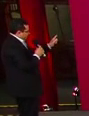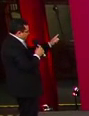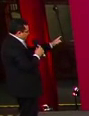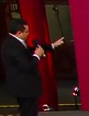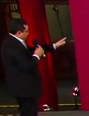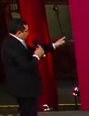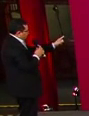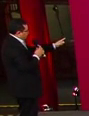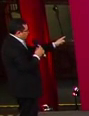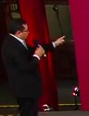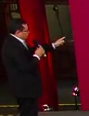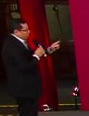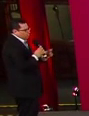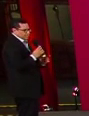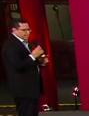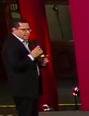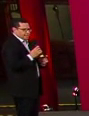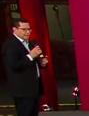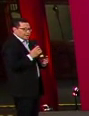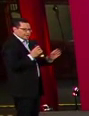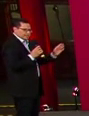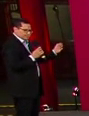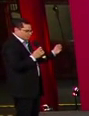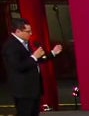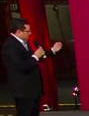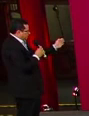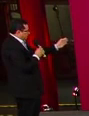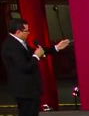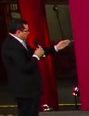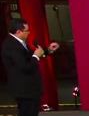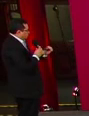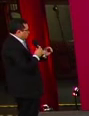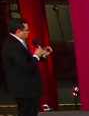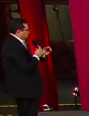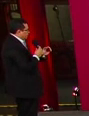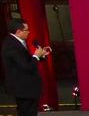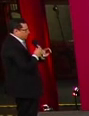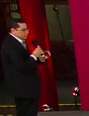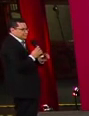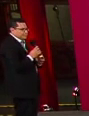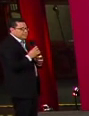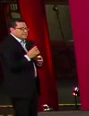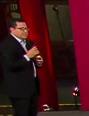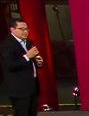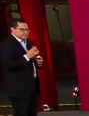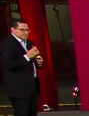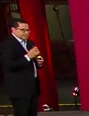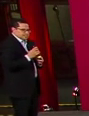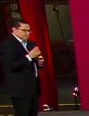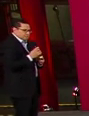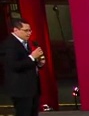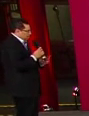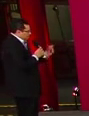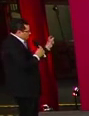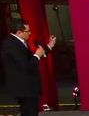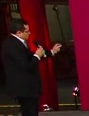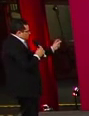when they went to seek for medical attention at our medical units. Now we